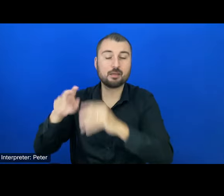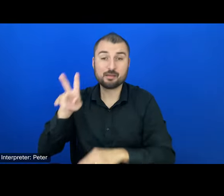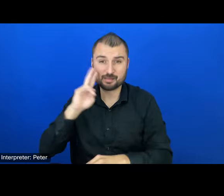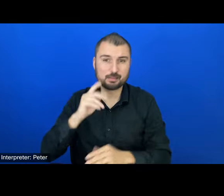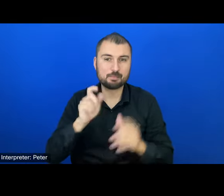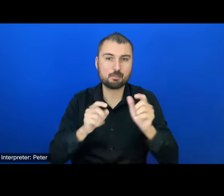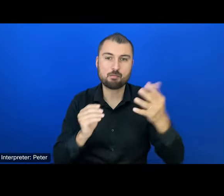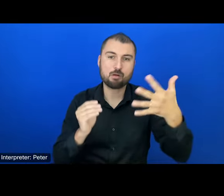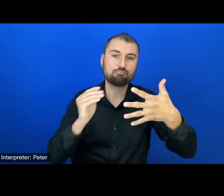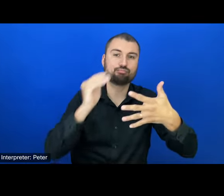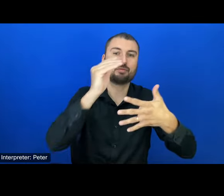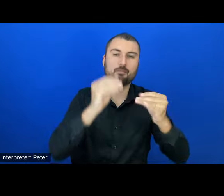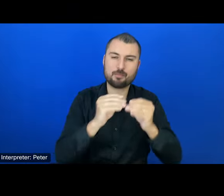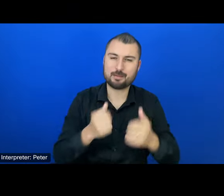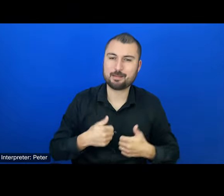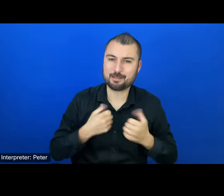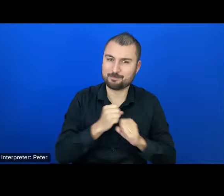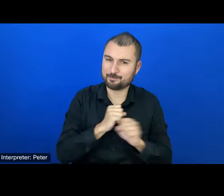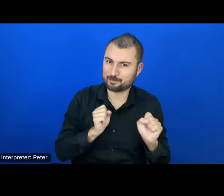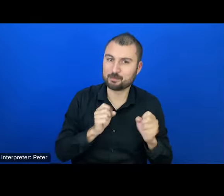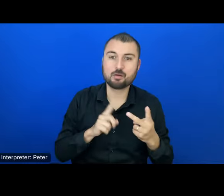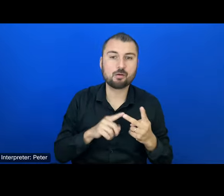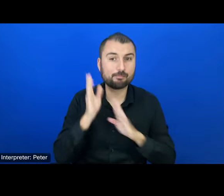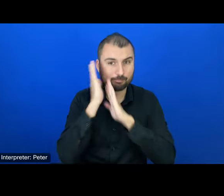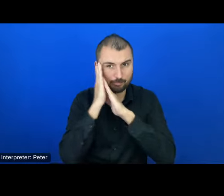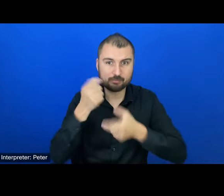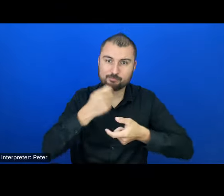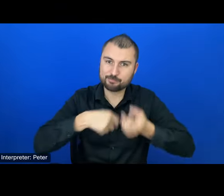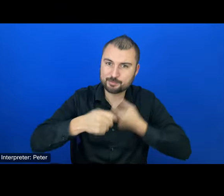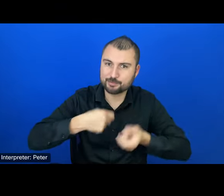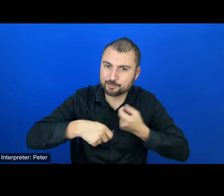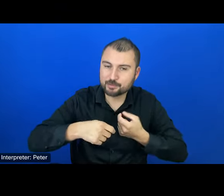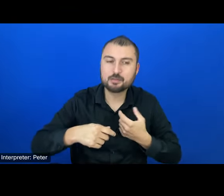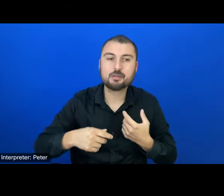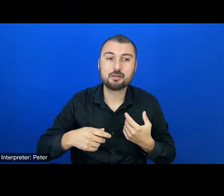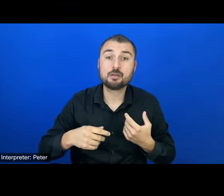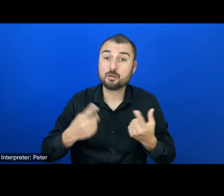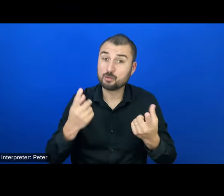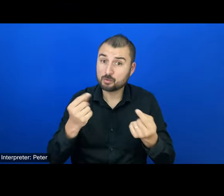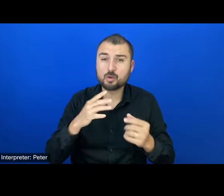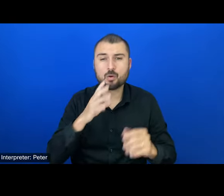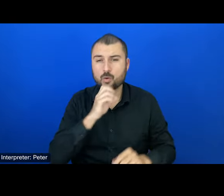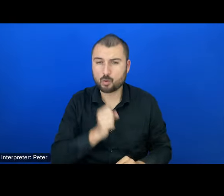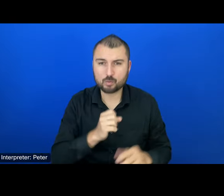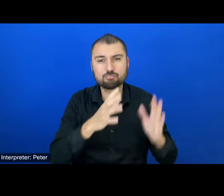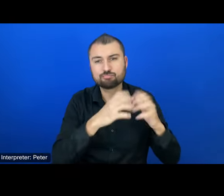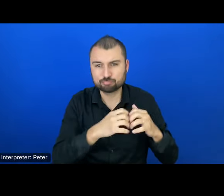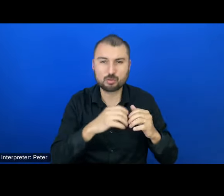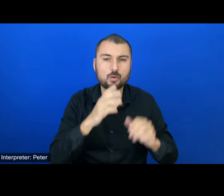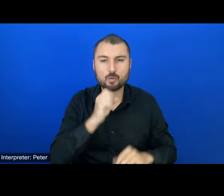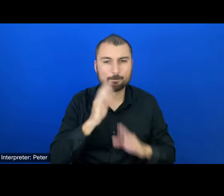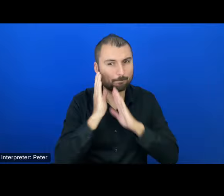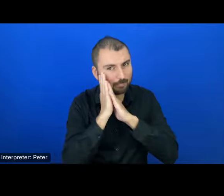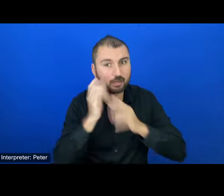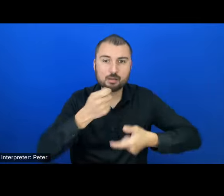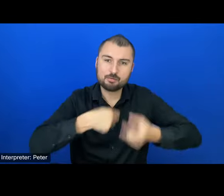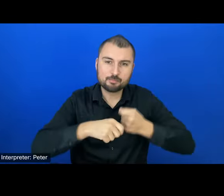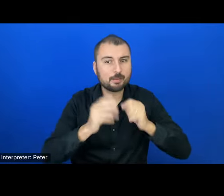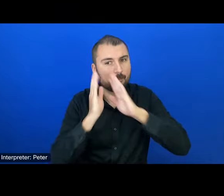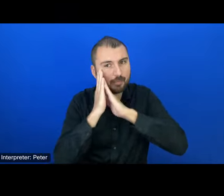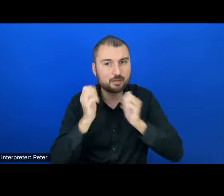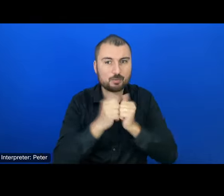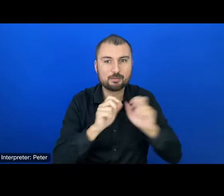are life, safety, or even bed replacements, where they have taken down old facilities and beds and they are replacing those beds